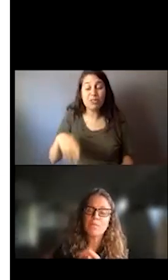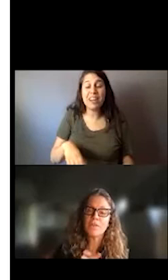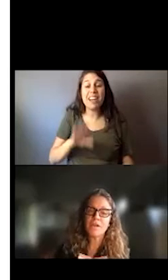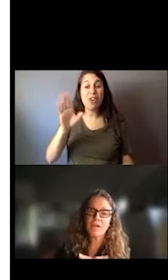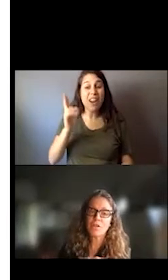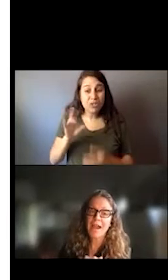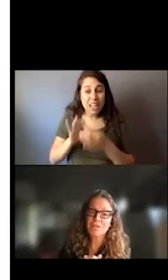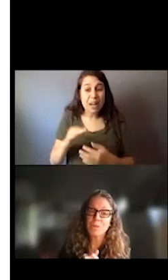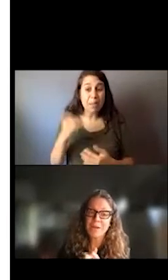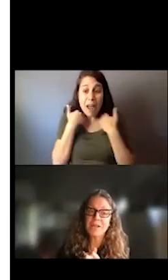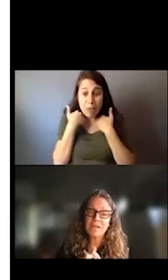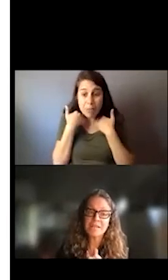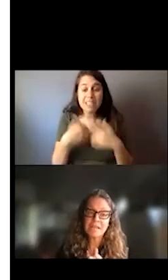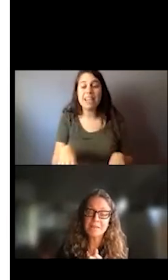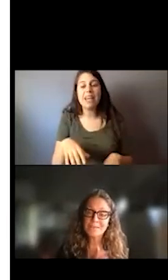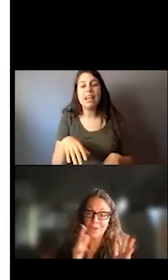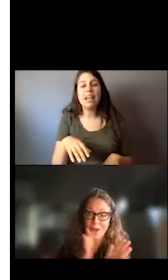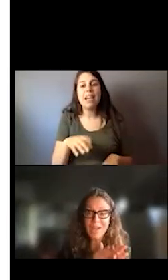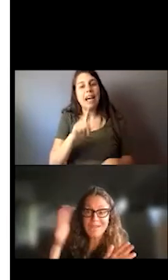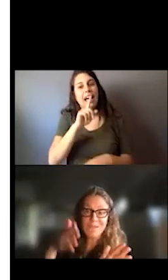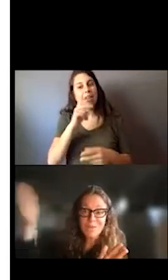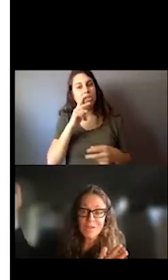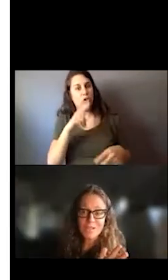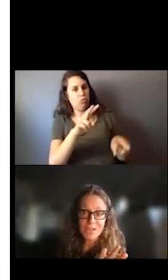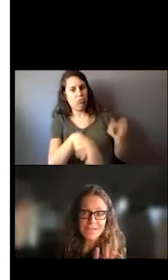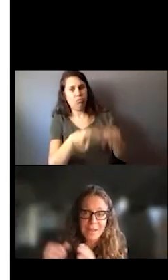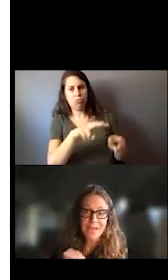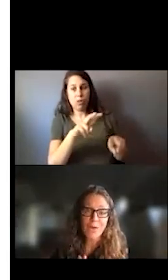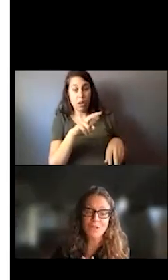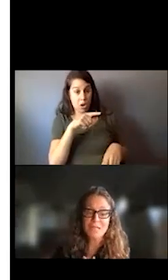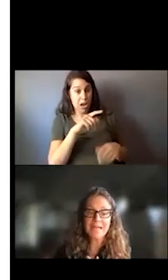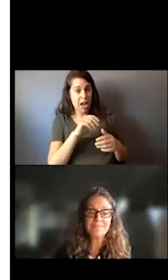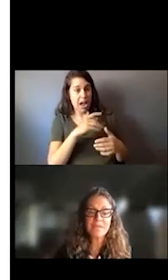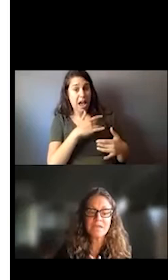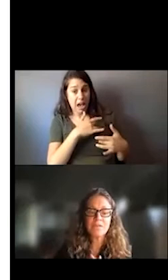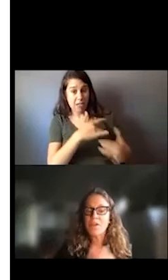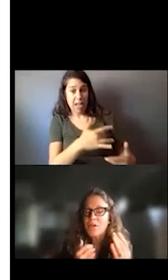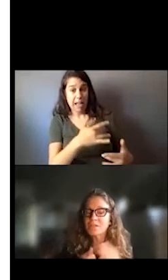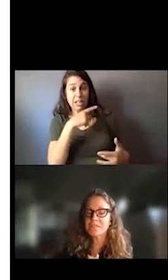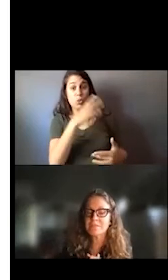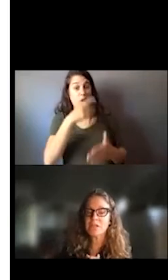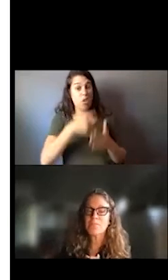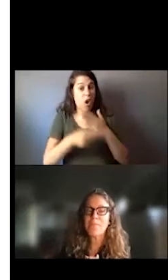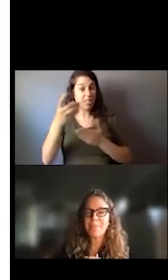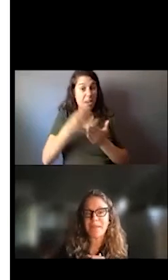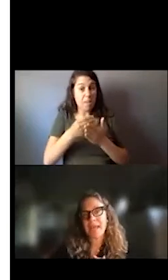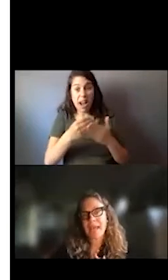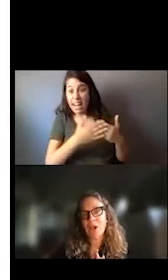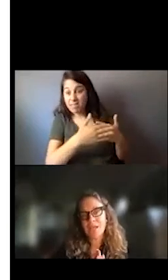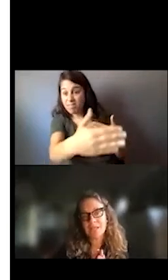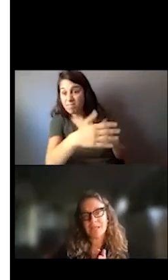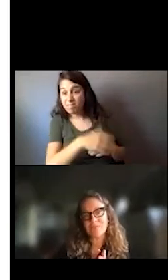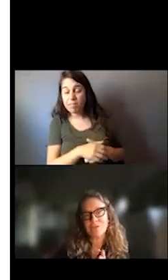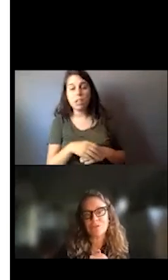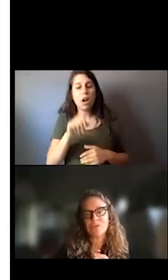to inform their actuarial assessments, so how likely you are to cost them money over time. There are other health systems that are